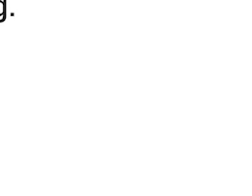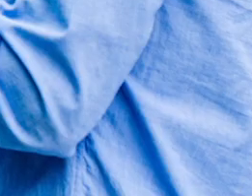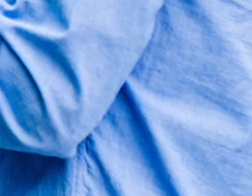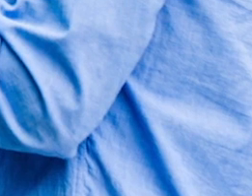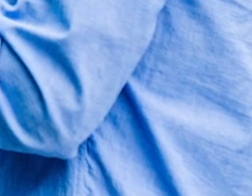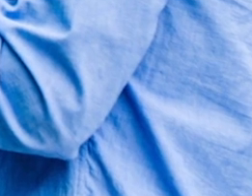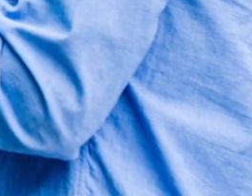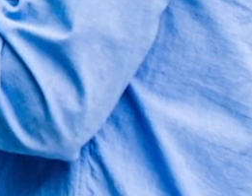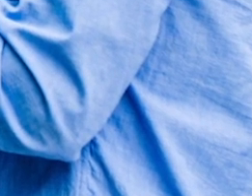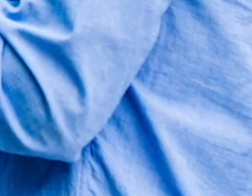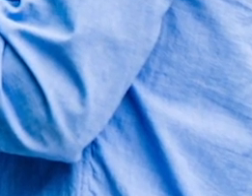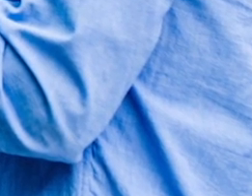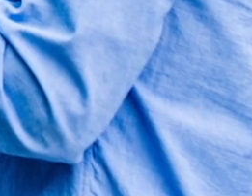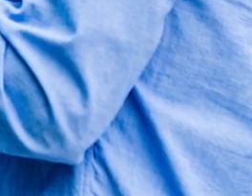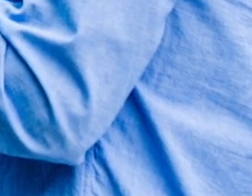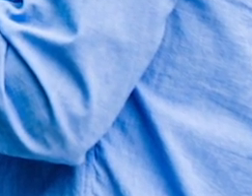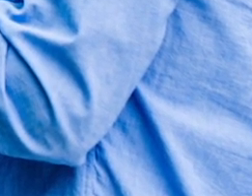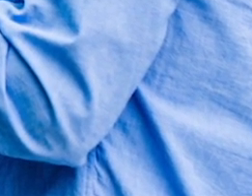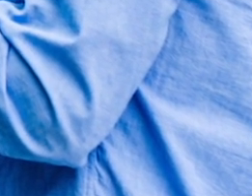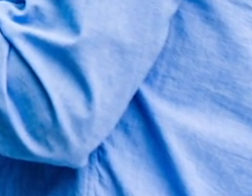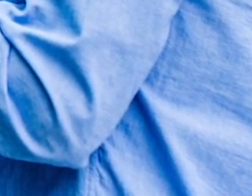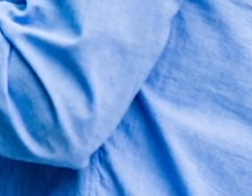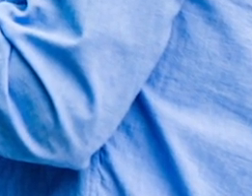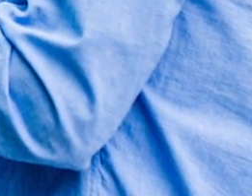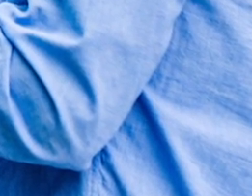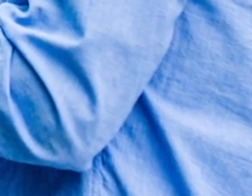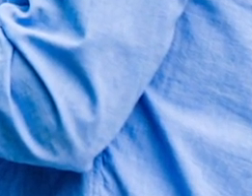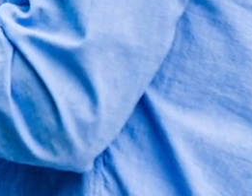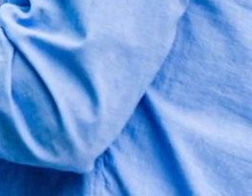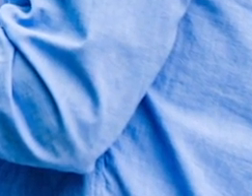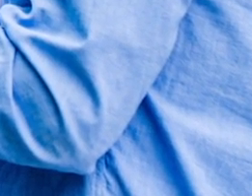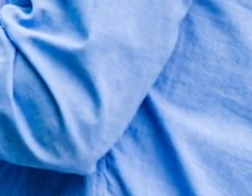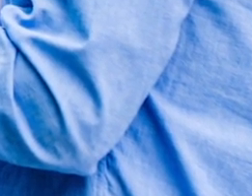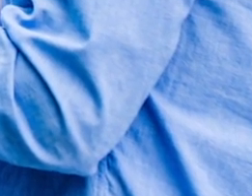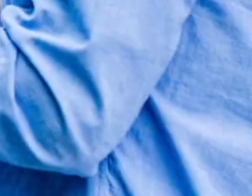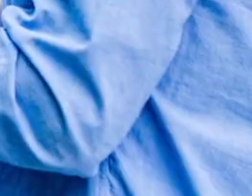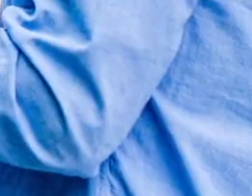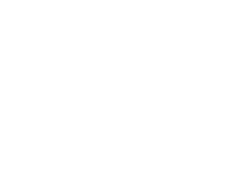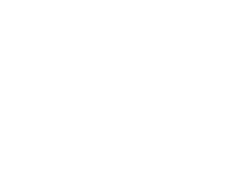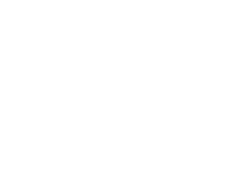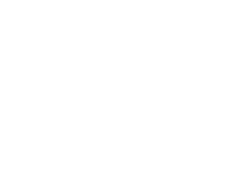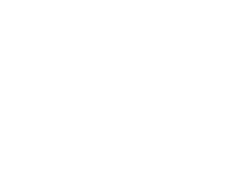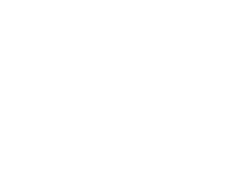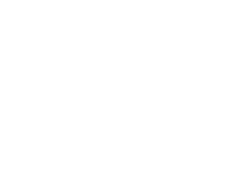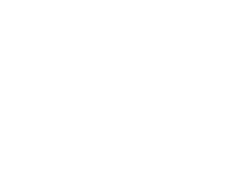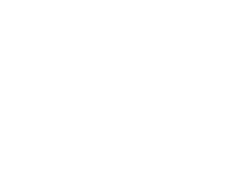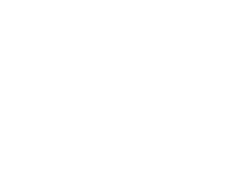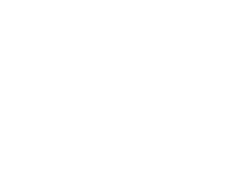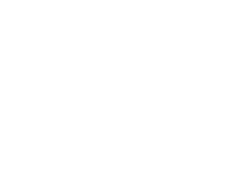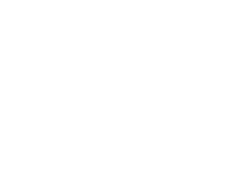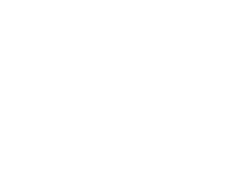evening. Nutrition is found in plants, and your body will work as it was intended to. May this promise be